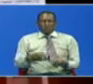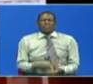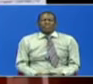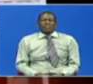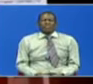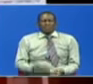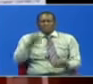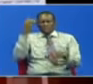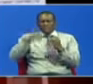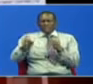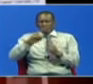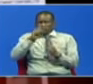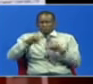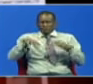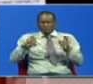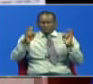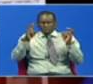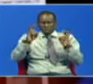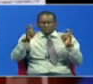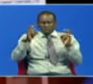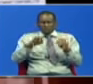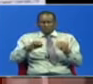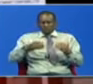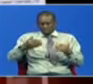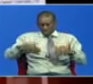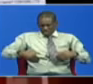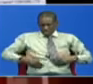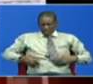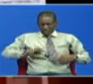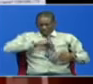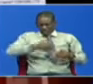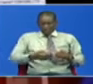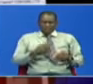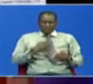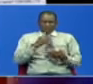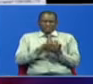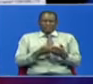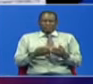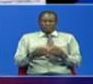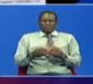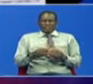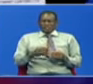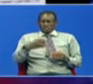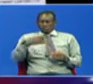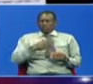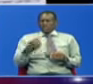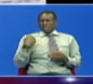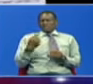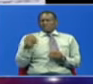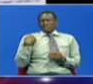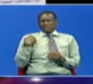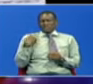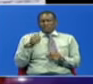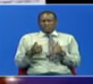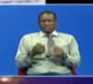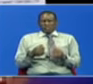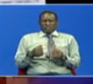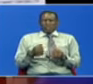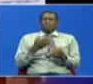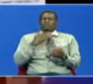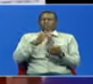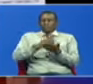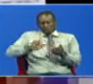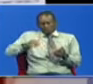The last one is on the issue of teenage pregnancy. There was some scare yesterday about the numbers, which later some counties clarified, but at the same